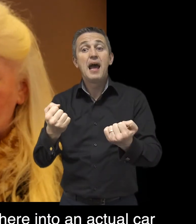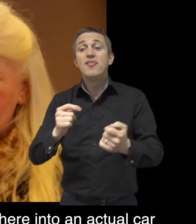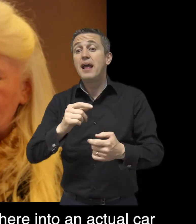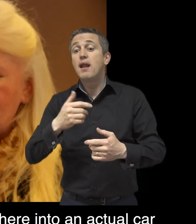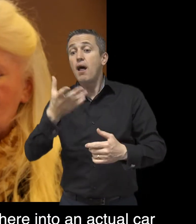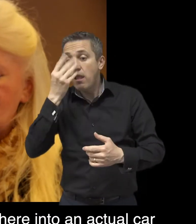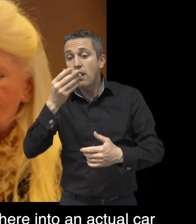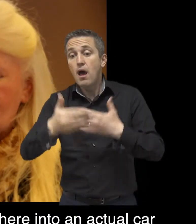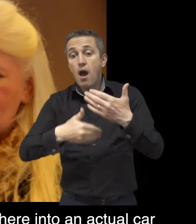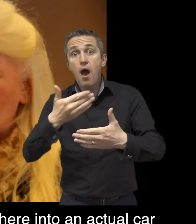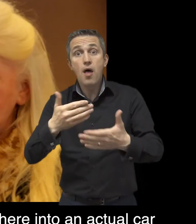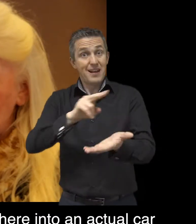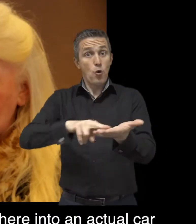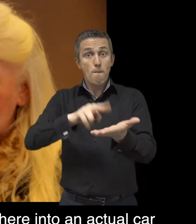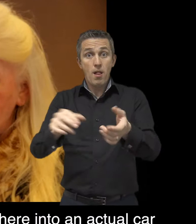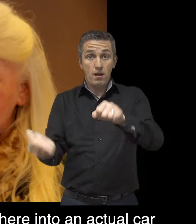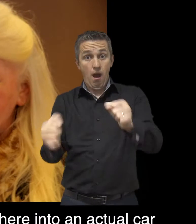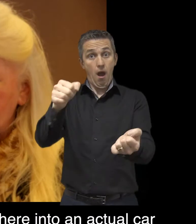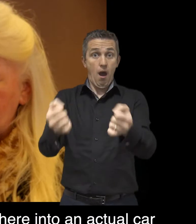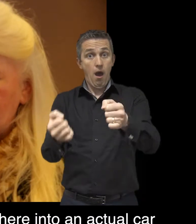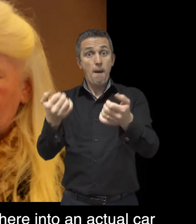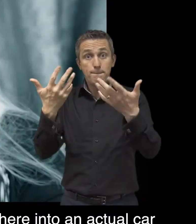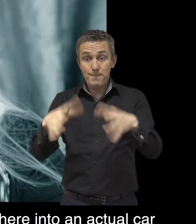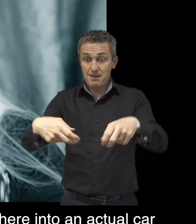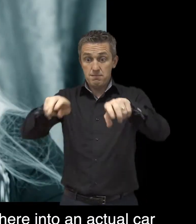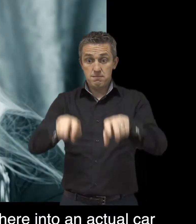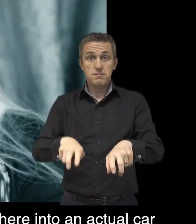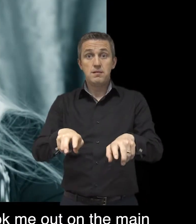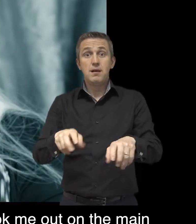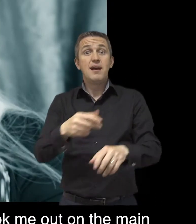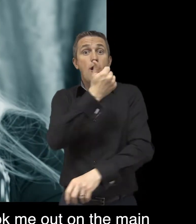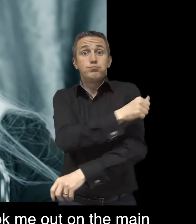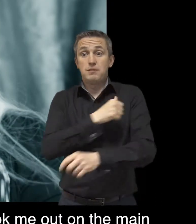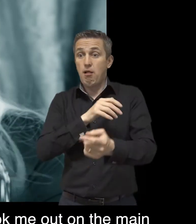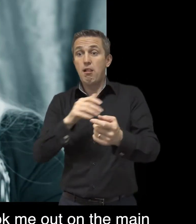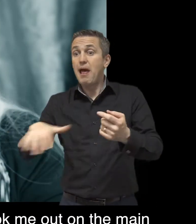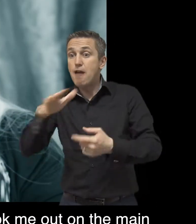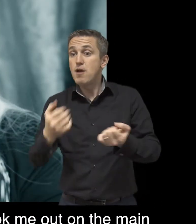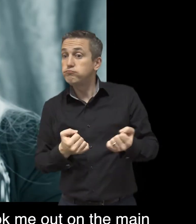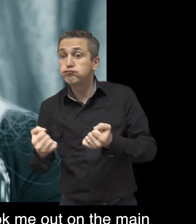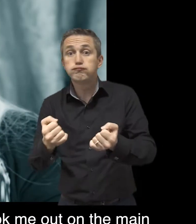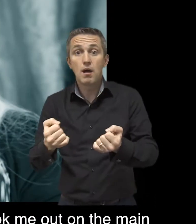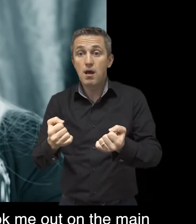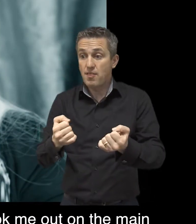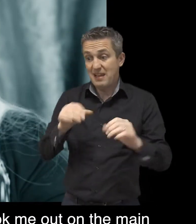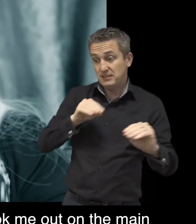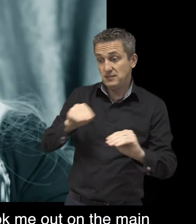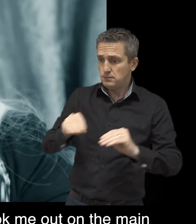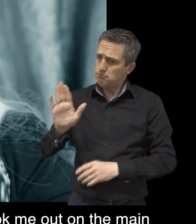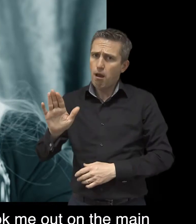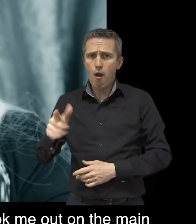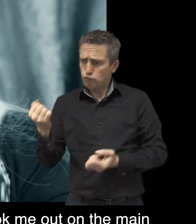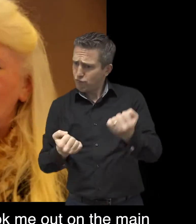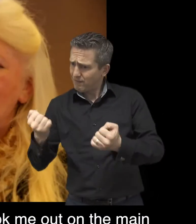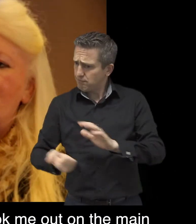actual car. And we drove about the hospital grounds. And for there, the guy said I was quite